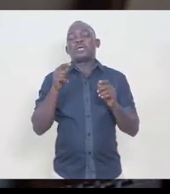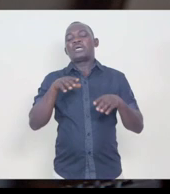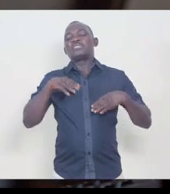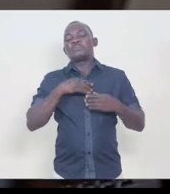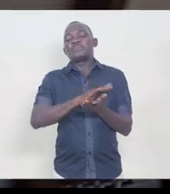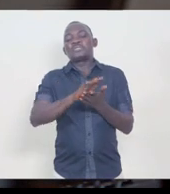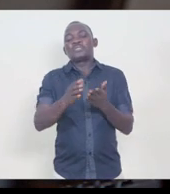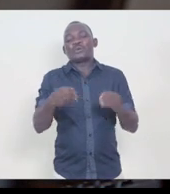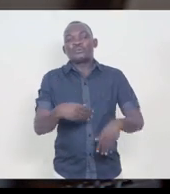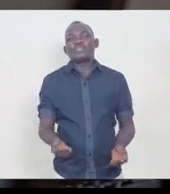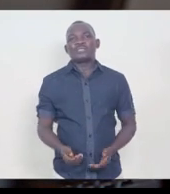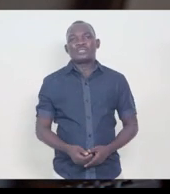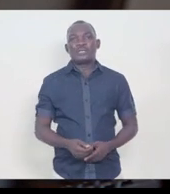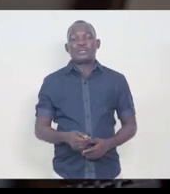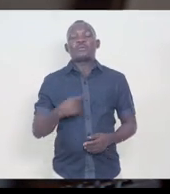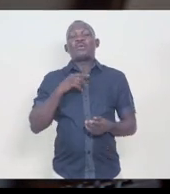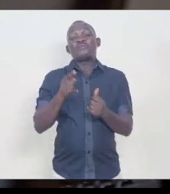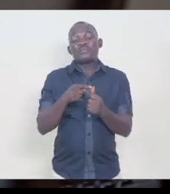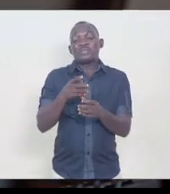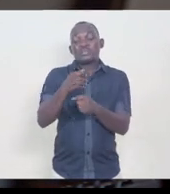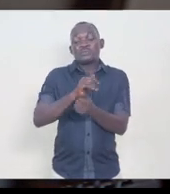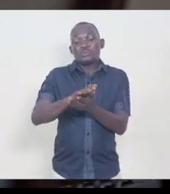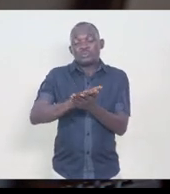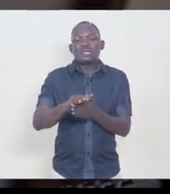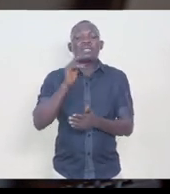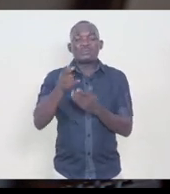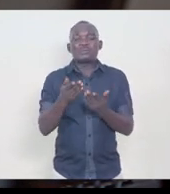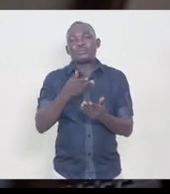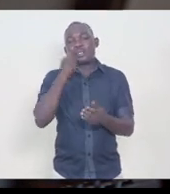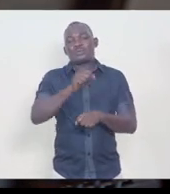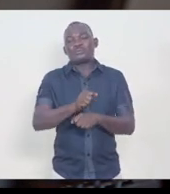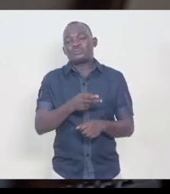so I get a worthy job or I visit you at night.